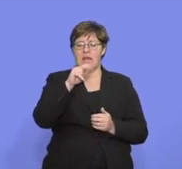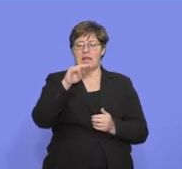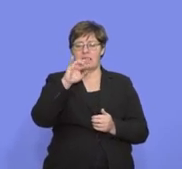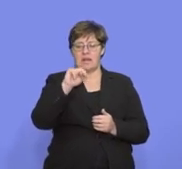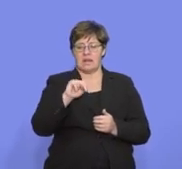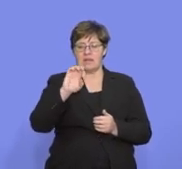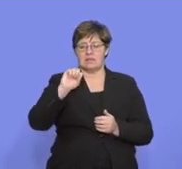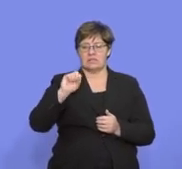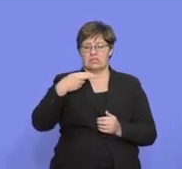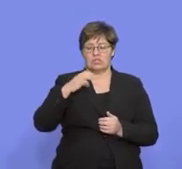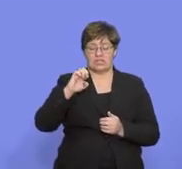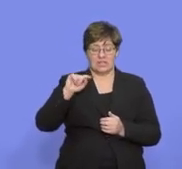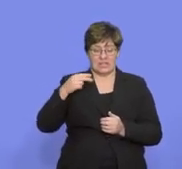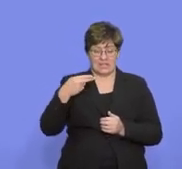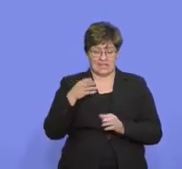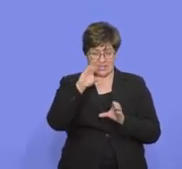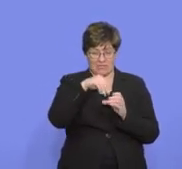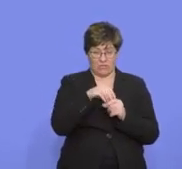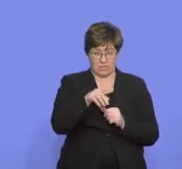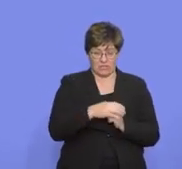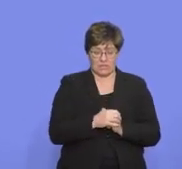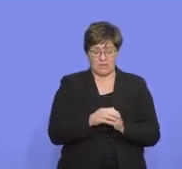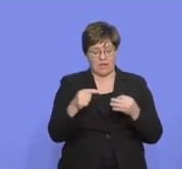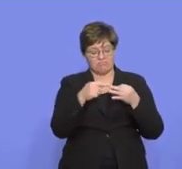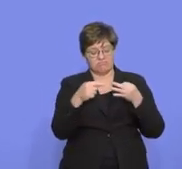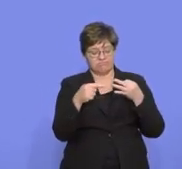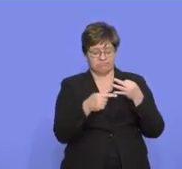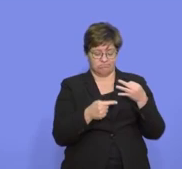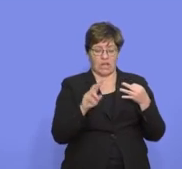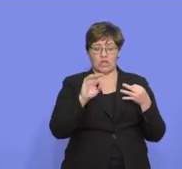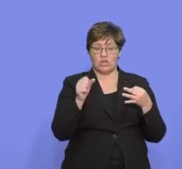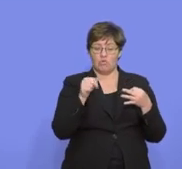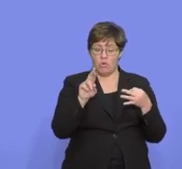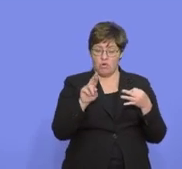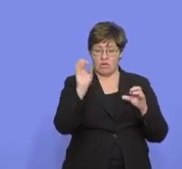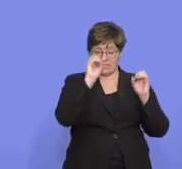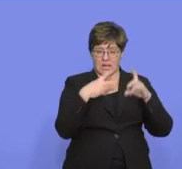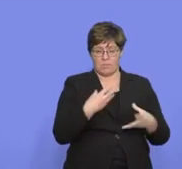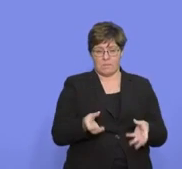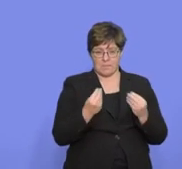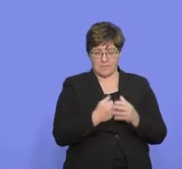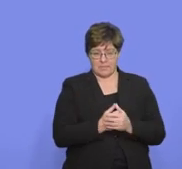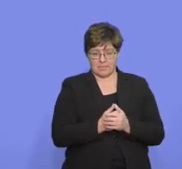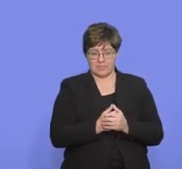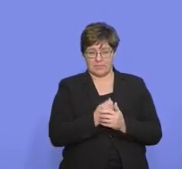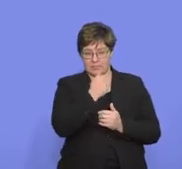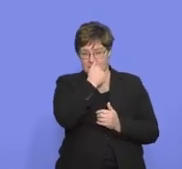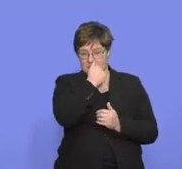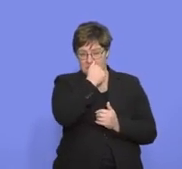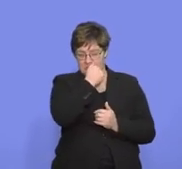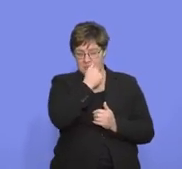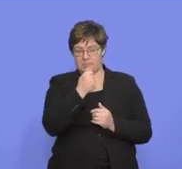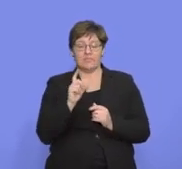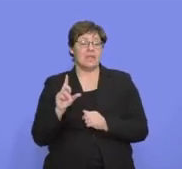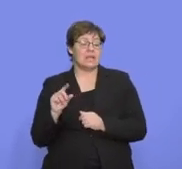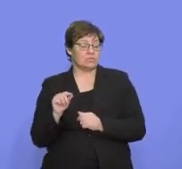good with that. All right. So that is basically the 3 neuron cells that you get. Right, now just an